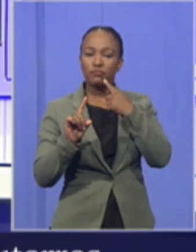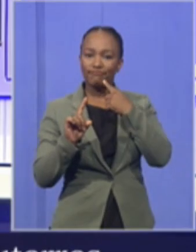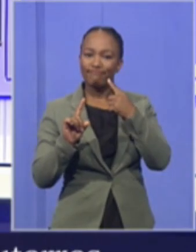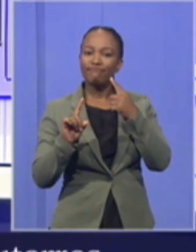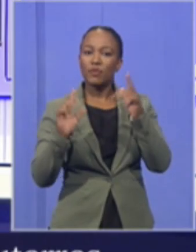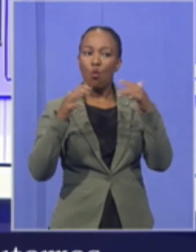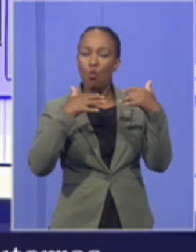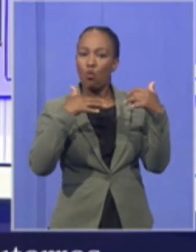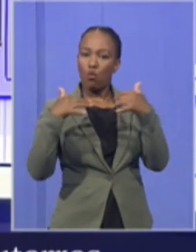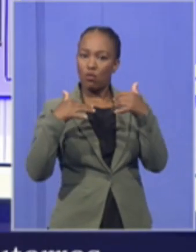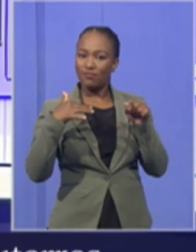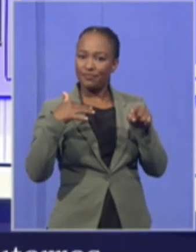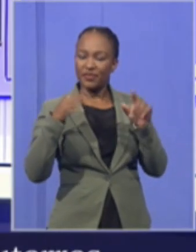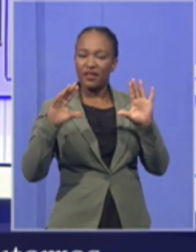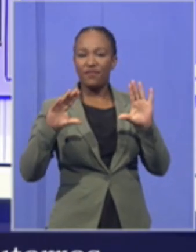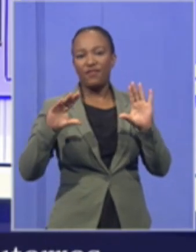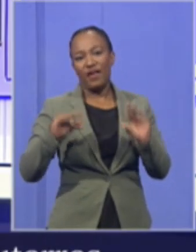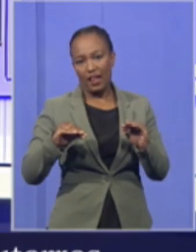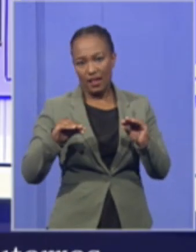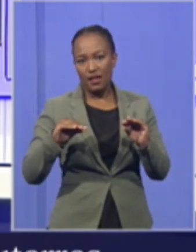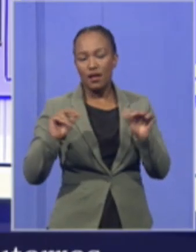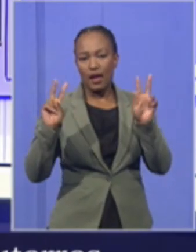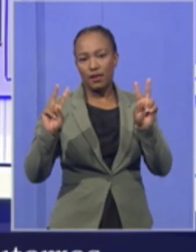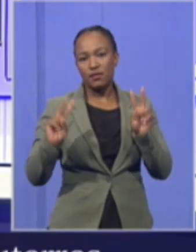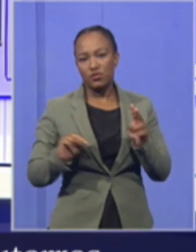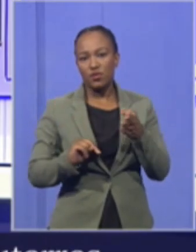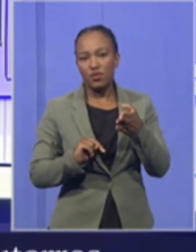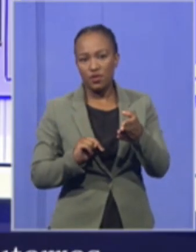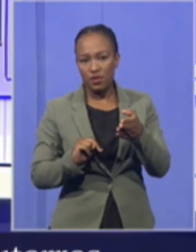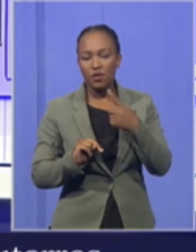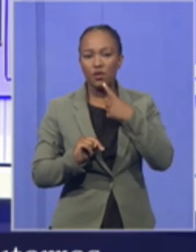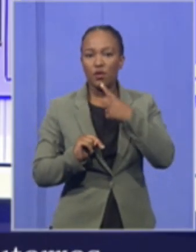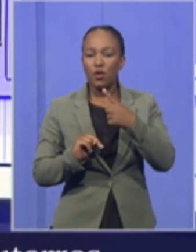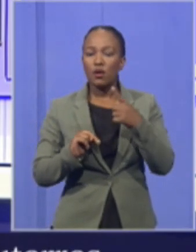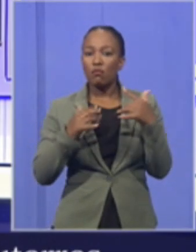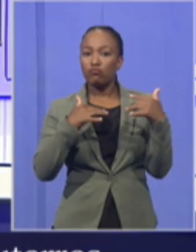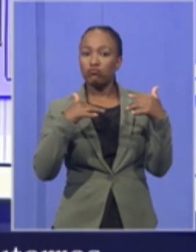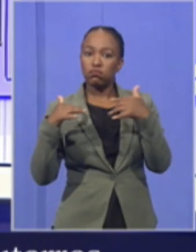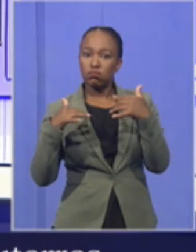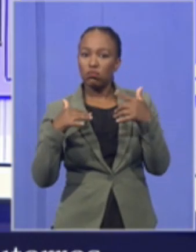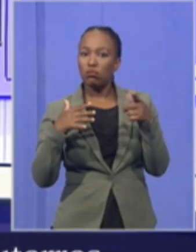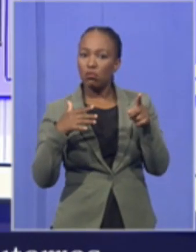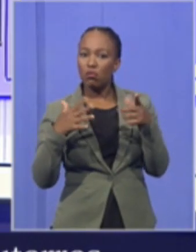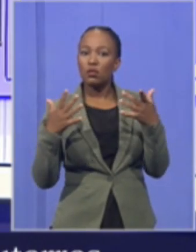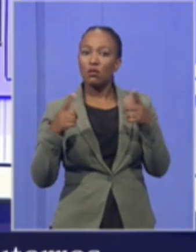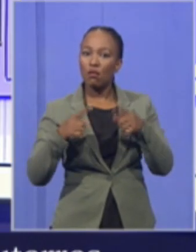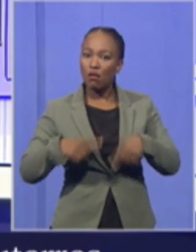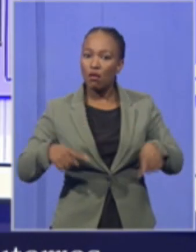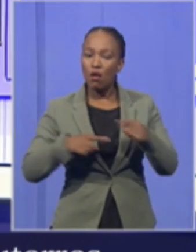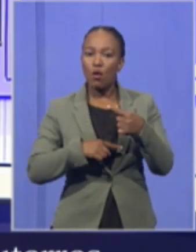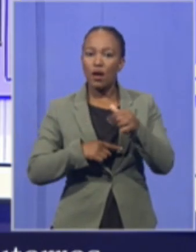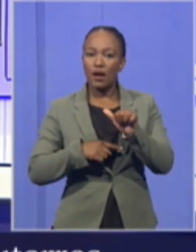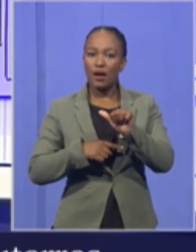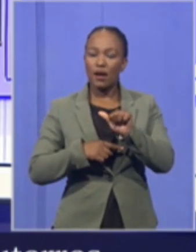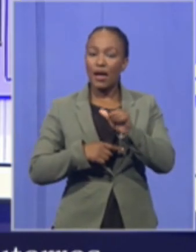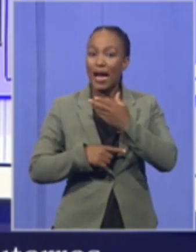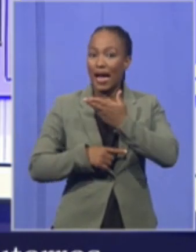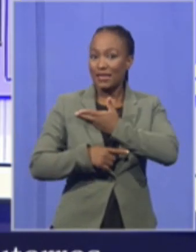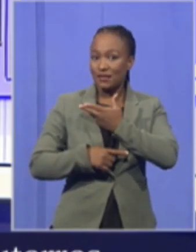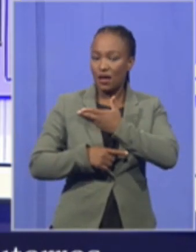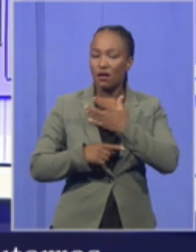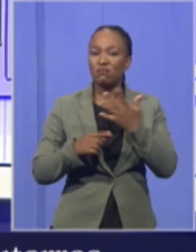lefatshe a re o ema nokeng go tsengwa tirisong gape marumofatshe le go gololwa ga batshwarakananyo kwa Gaza. Guterres o